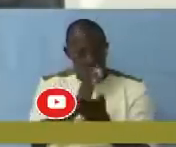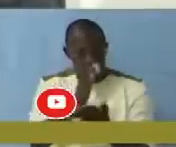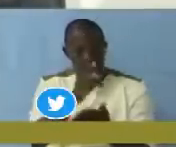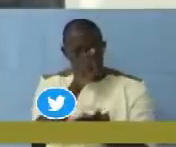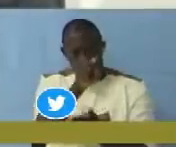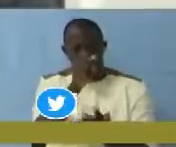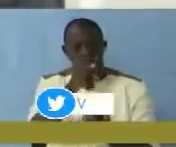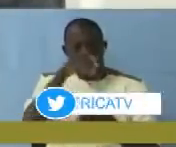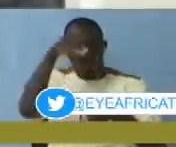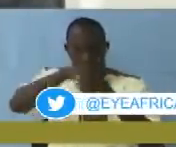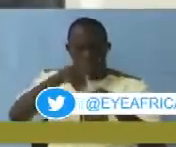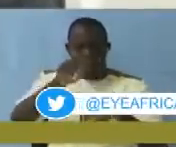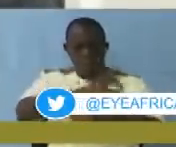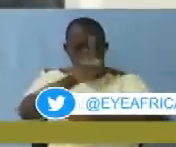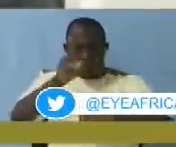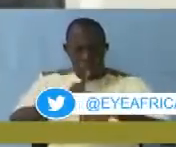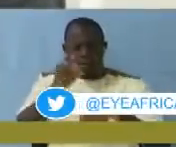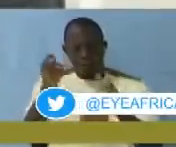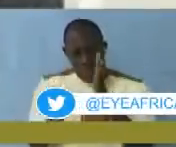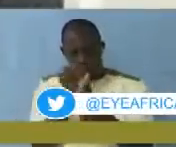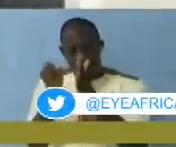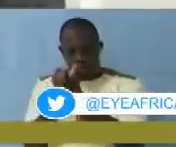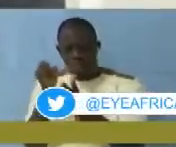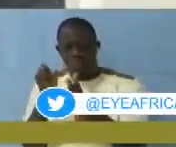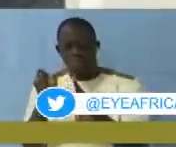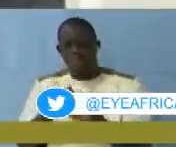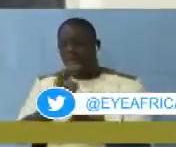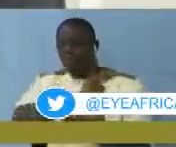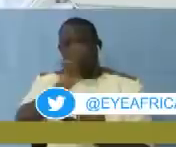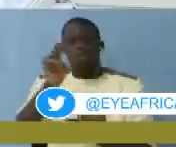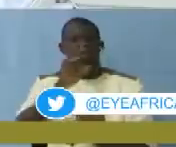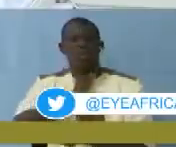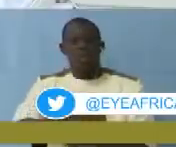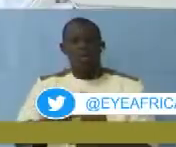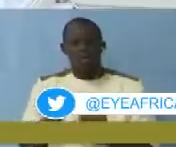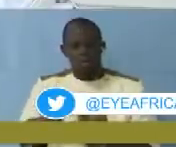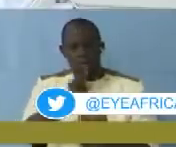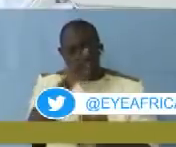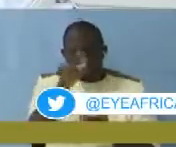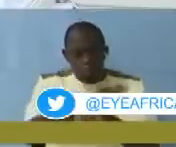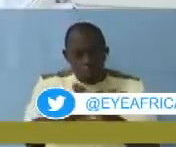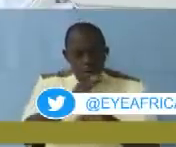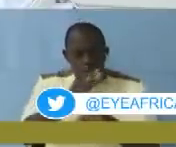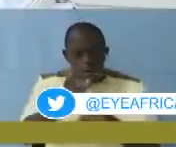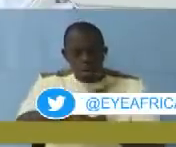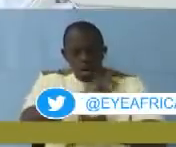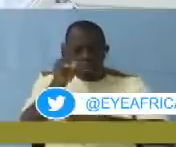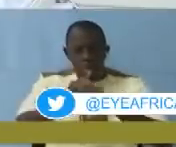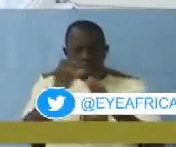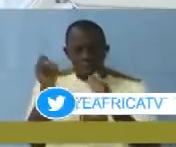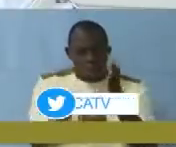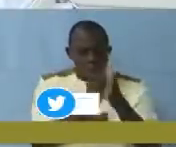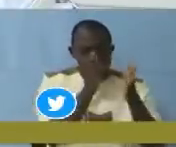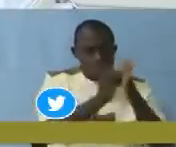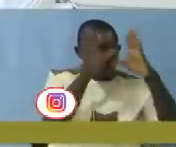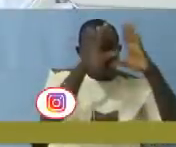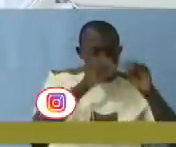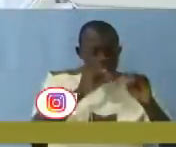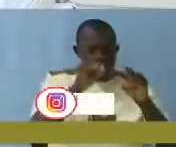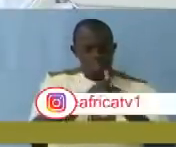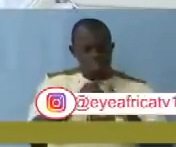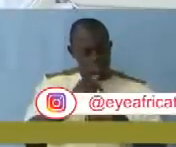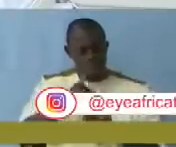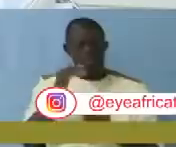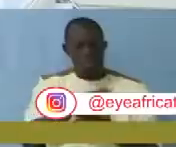investigations. No, sir. Were you not at investigation? Yes, I was at the investigation, but they were never brought